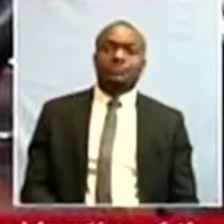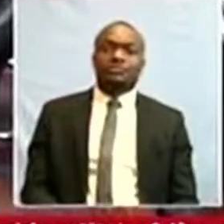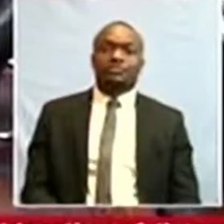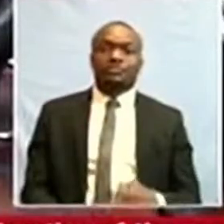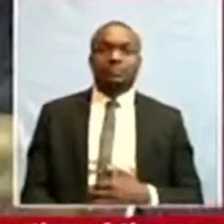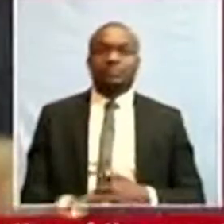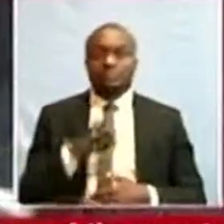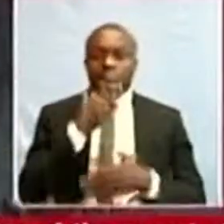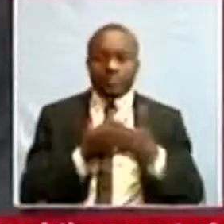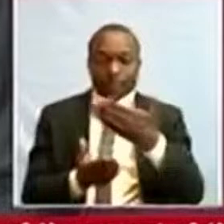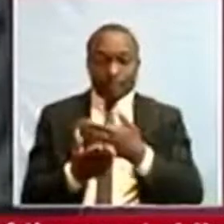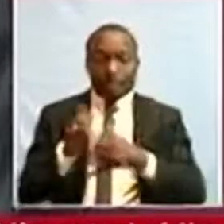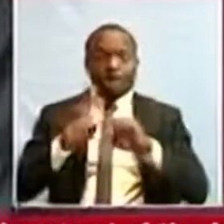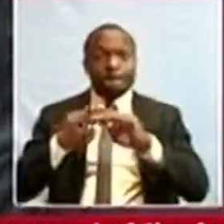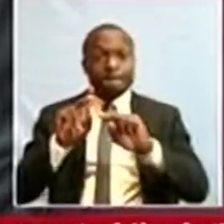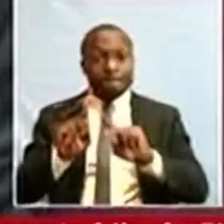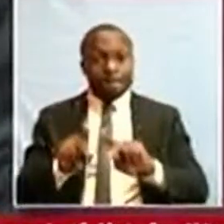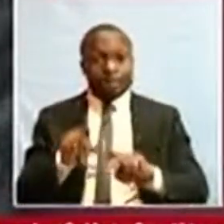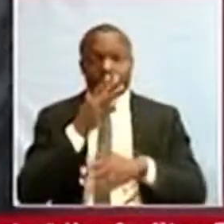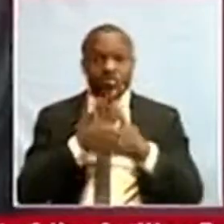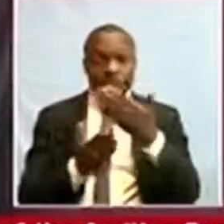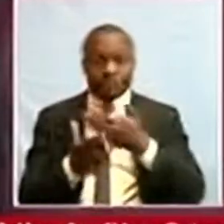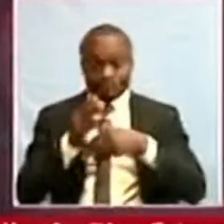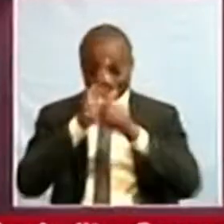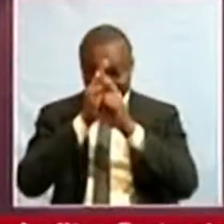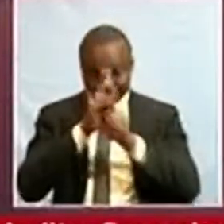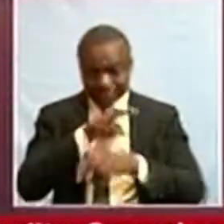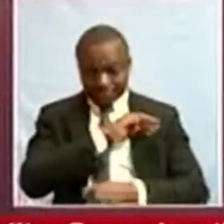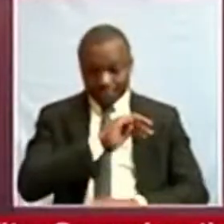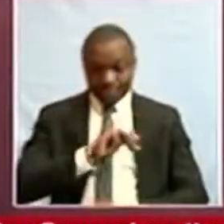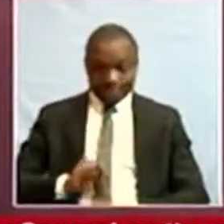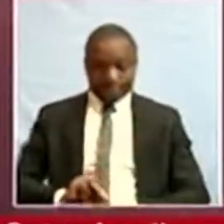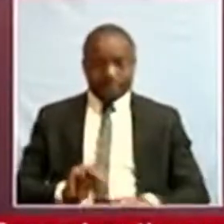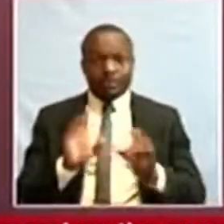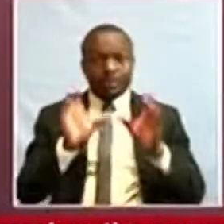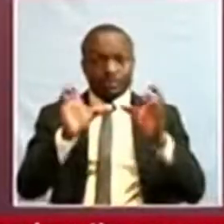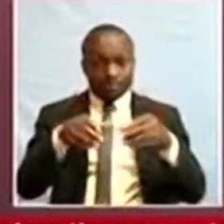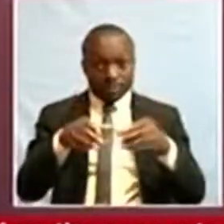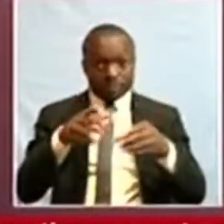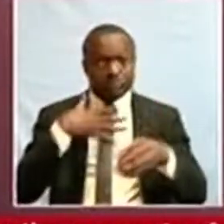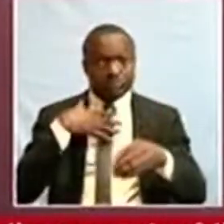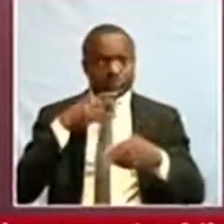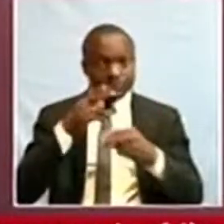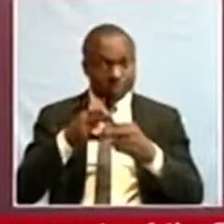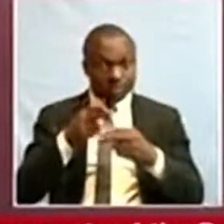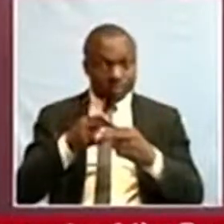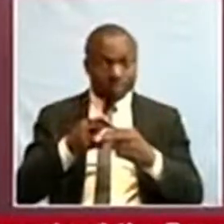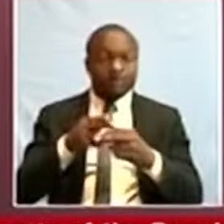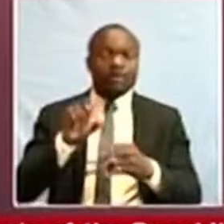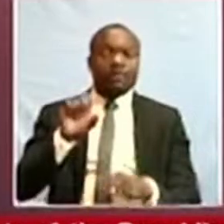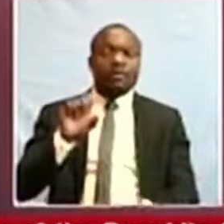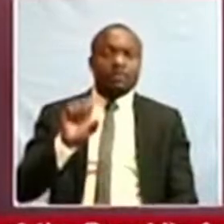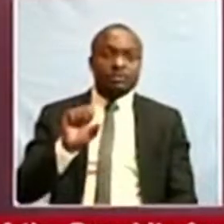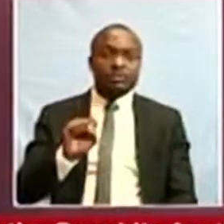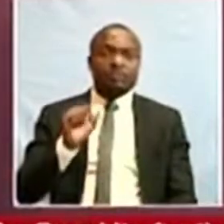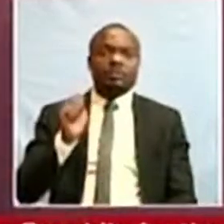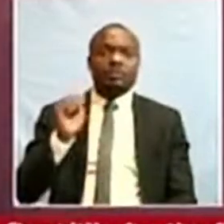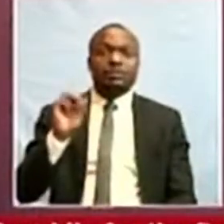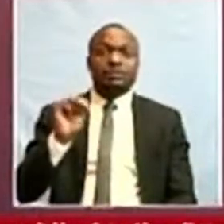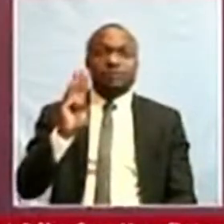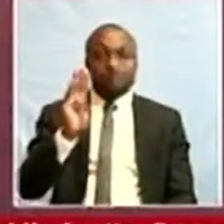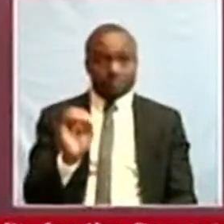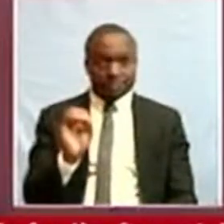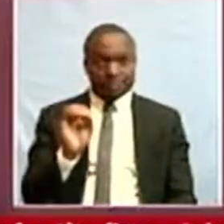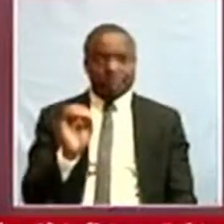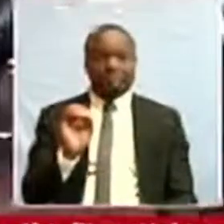Good morning, Chair. Morning, honorable members of the committee. My name is Loas Musambo, MI Specialist for Social Cash